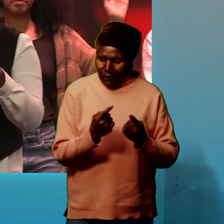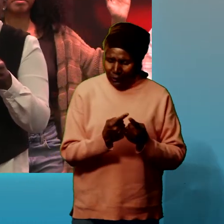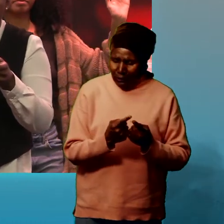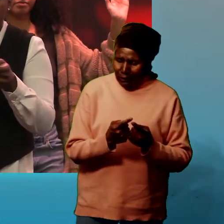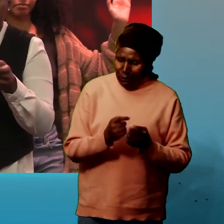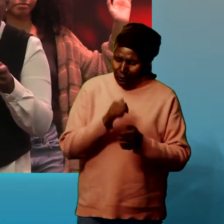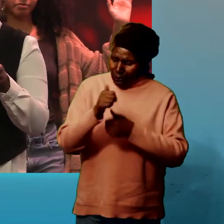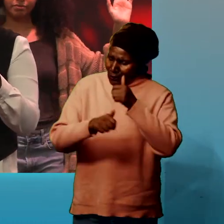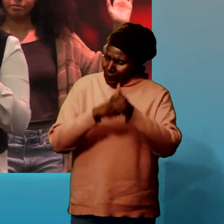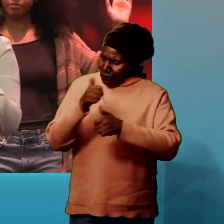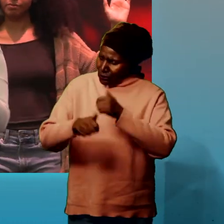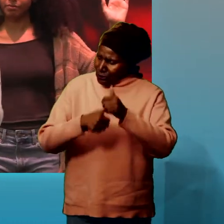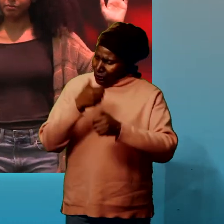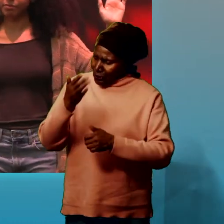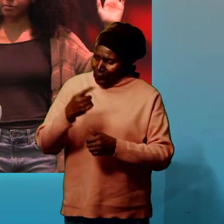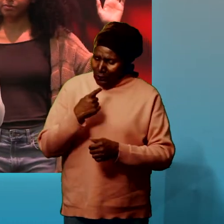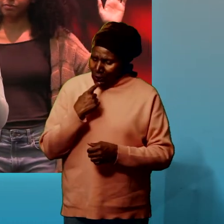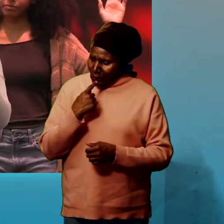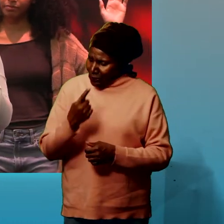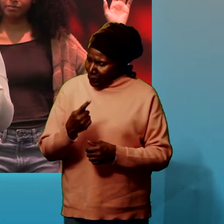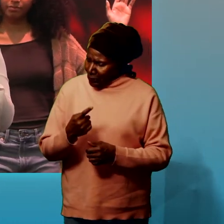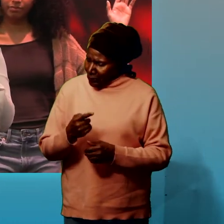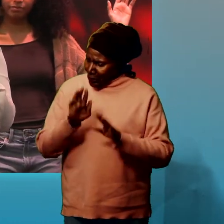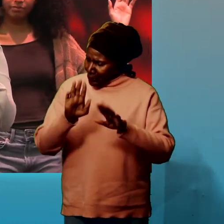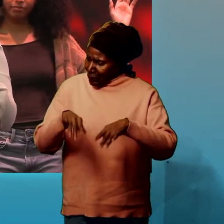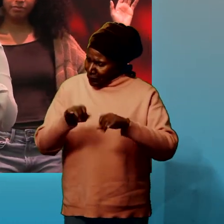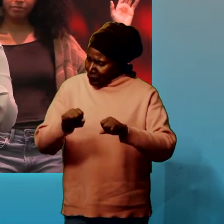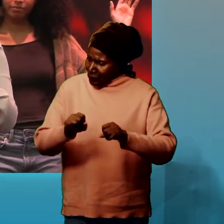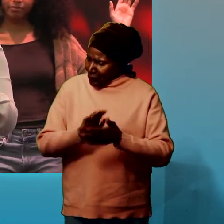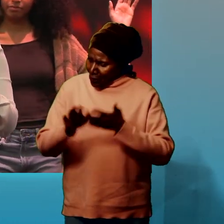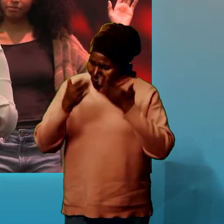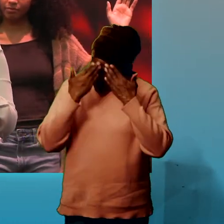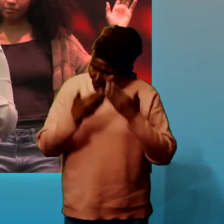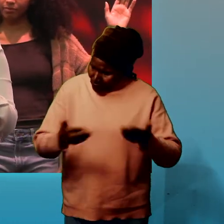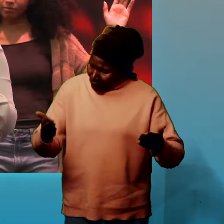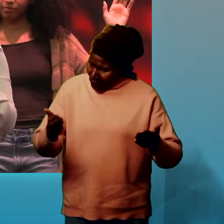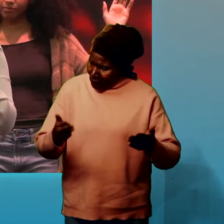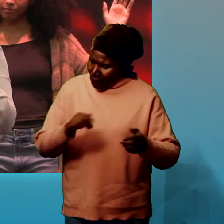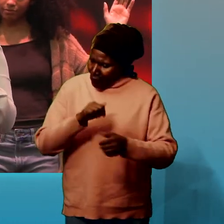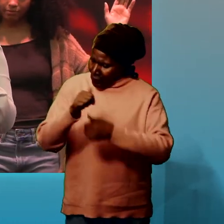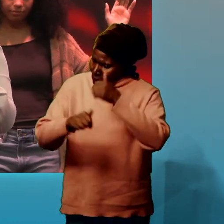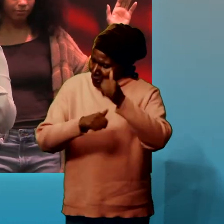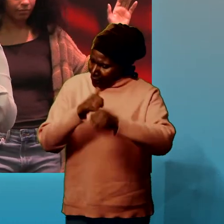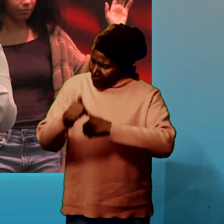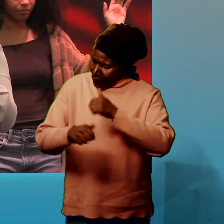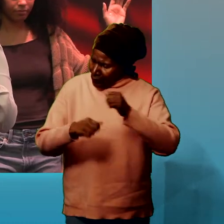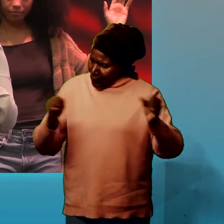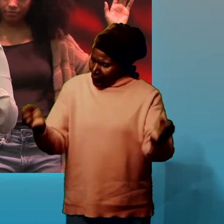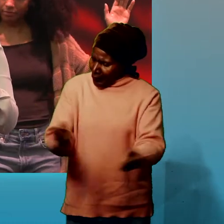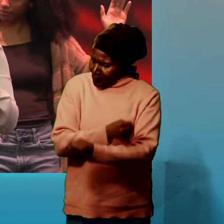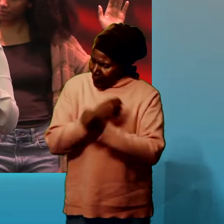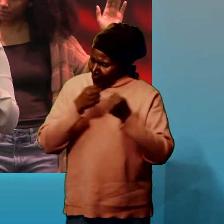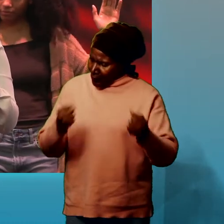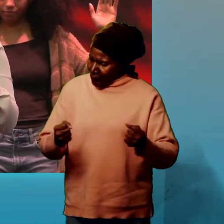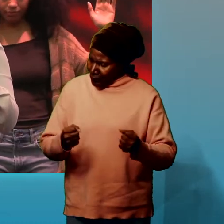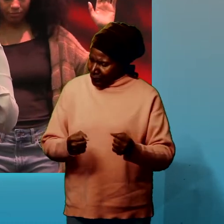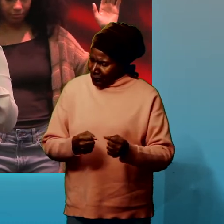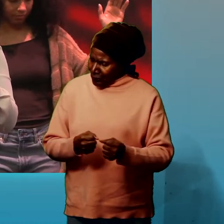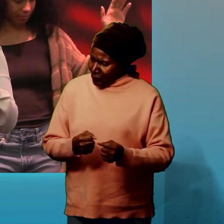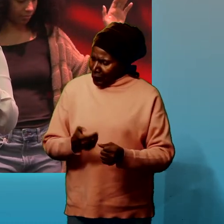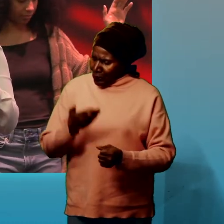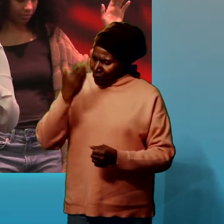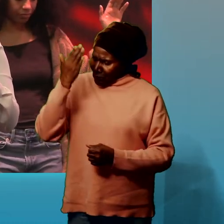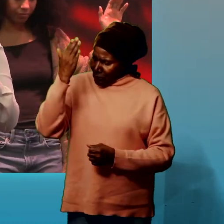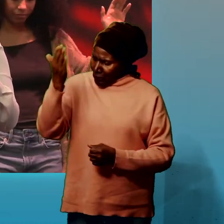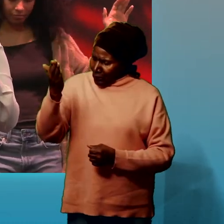that are in them, I heard saying, "Blessing and honor and glory and power be to